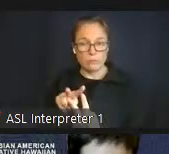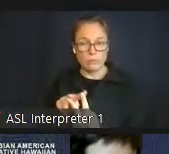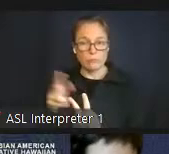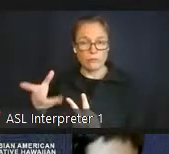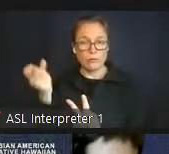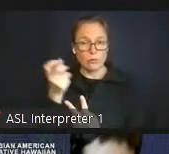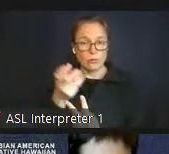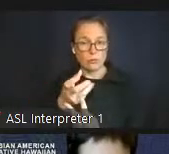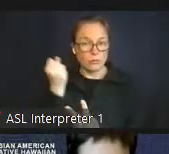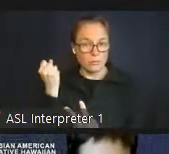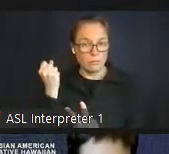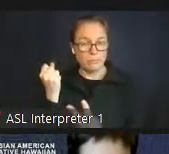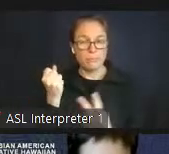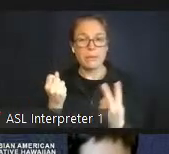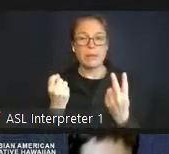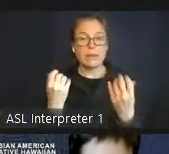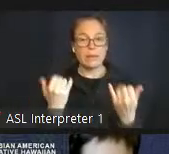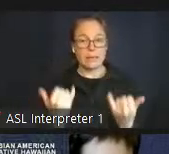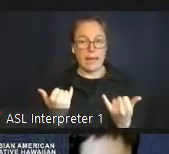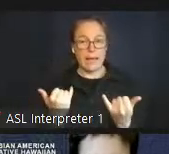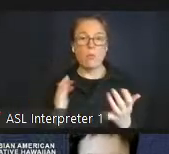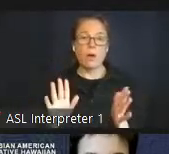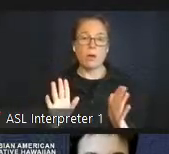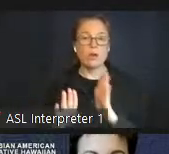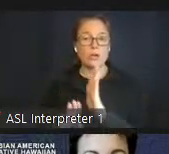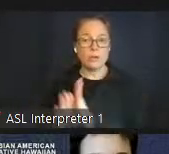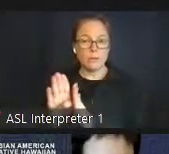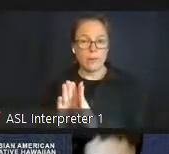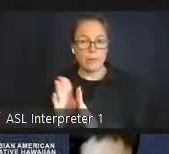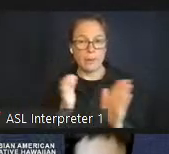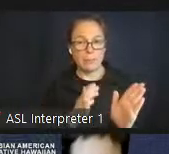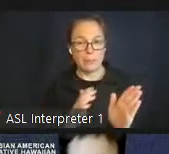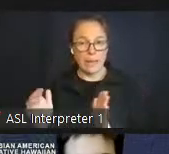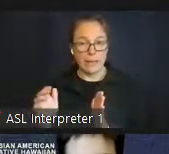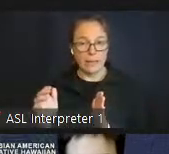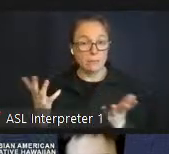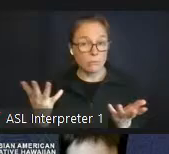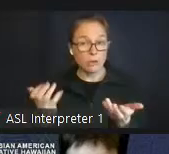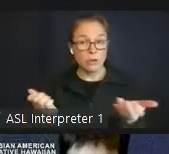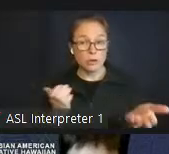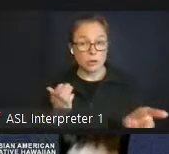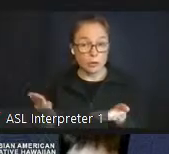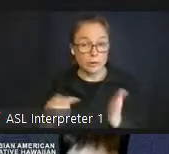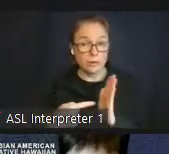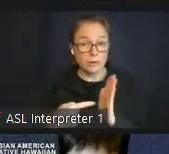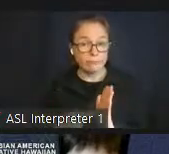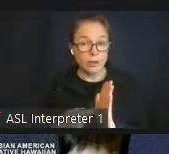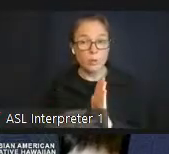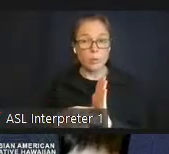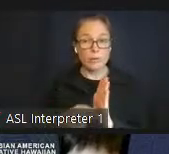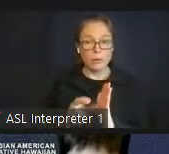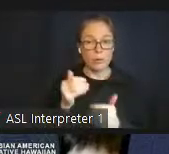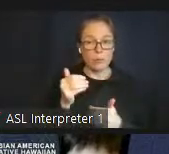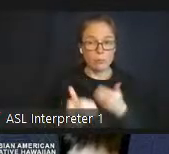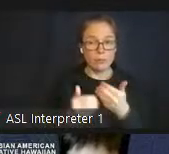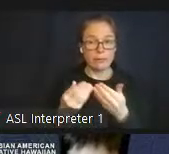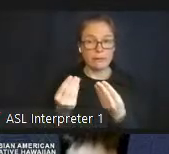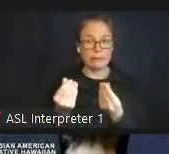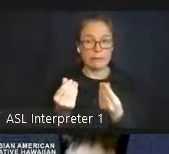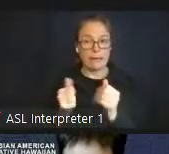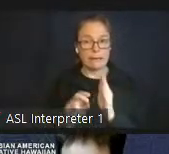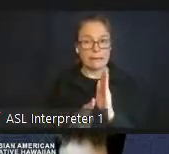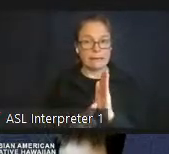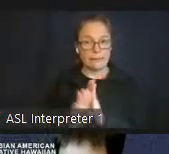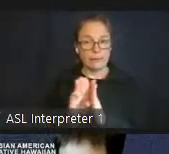Current and/or development planning includes services such as review and processing of land development